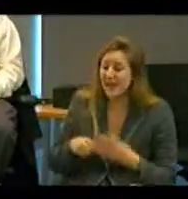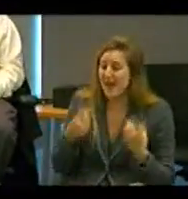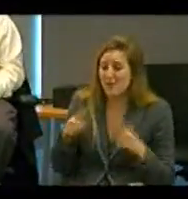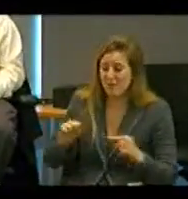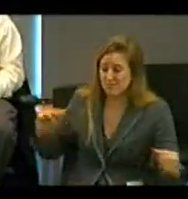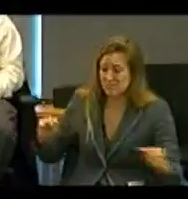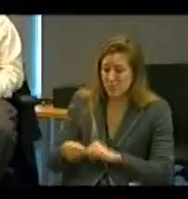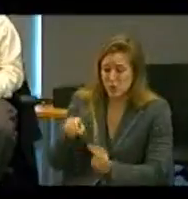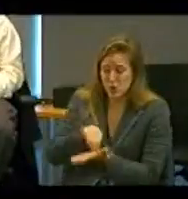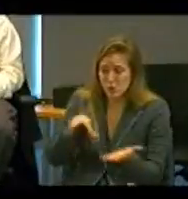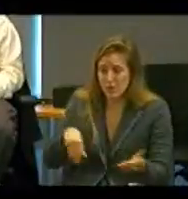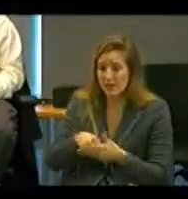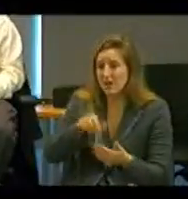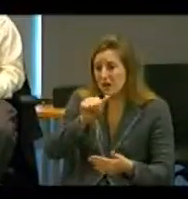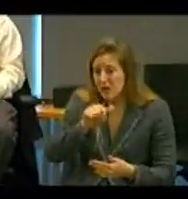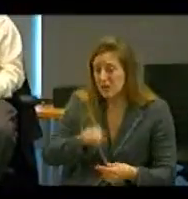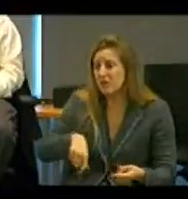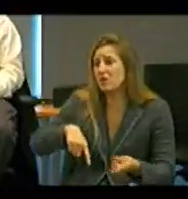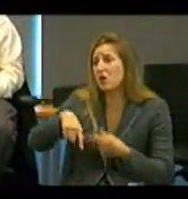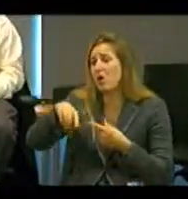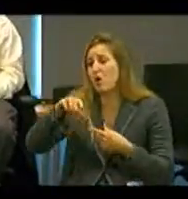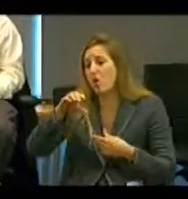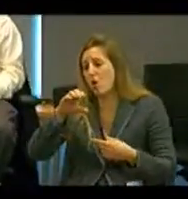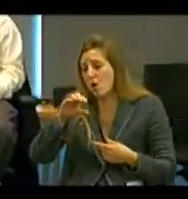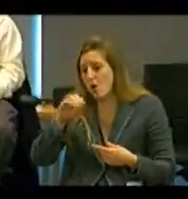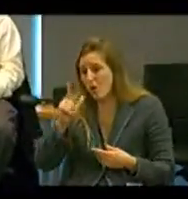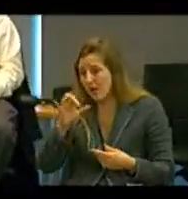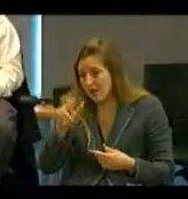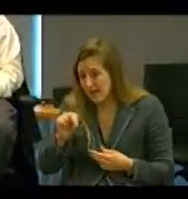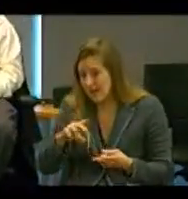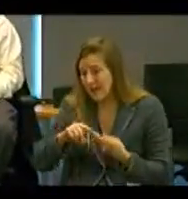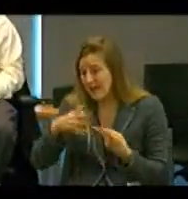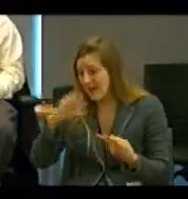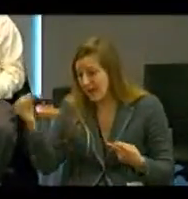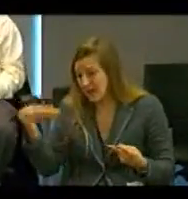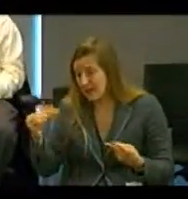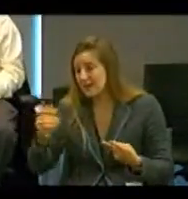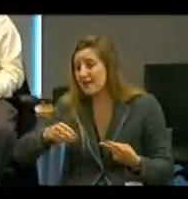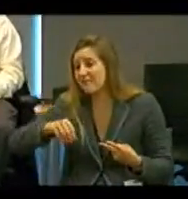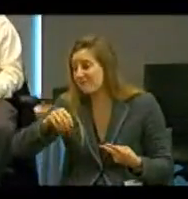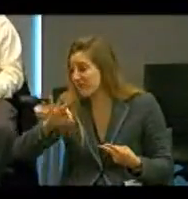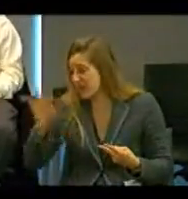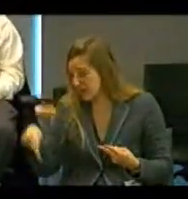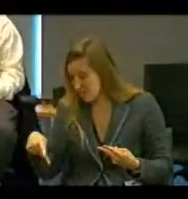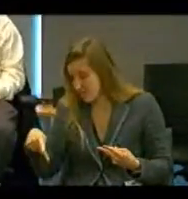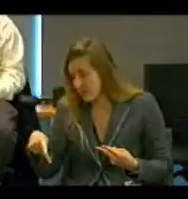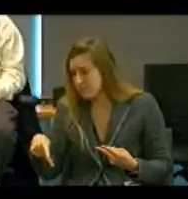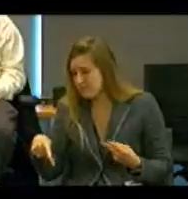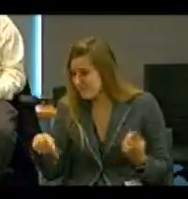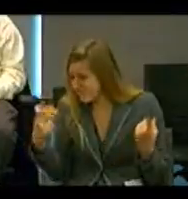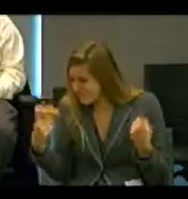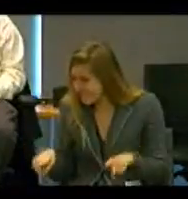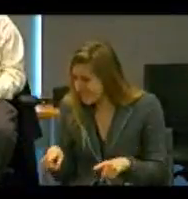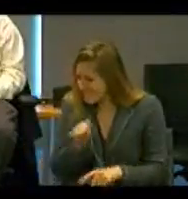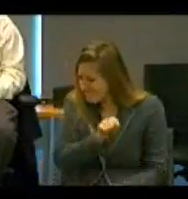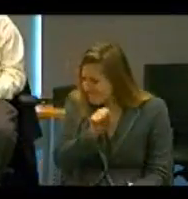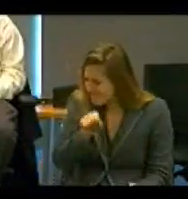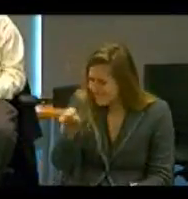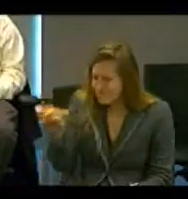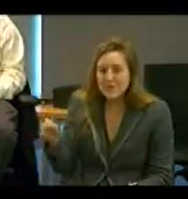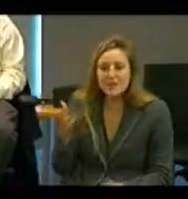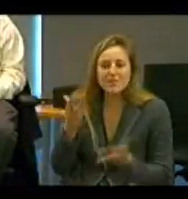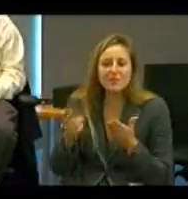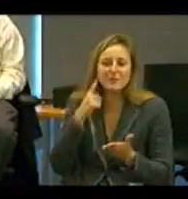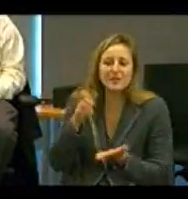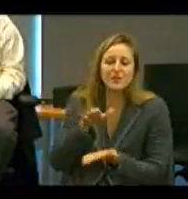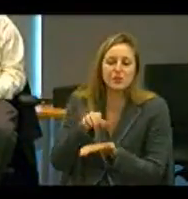students in Los Angeles, Oakland, and Philadelphia, where truancy rose by 16% after the reform, probably because students were scared